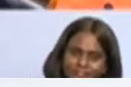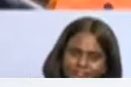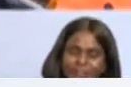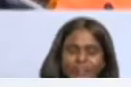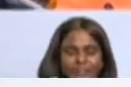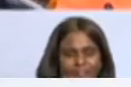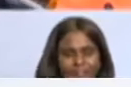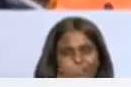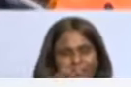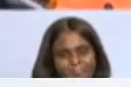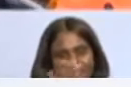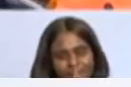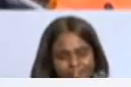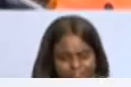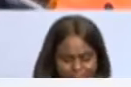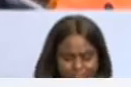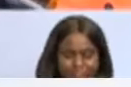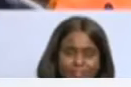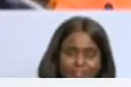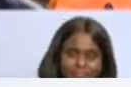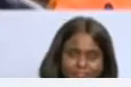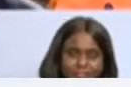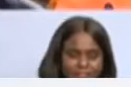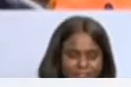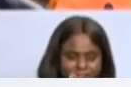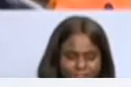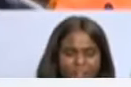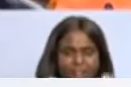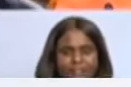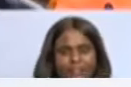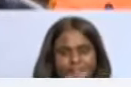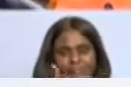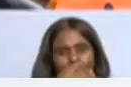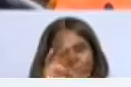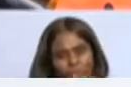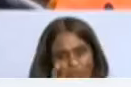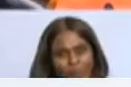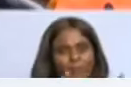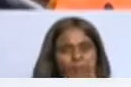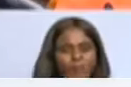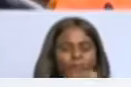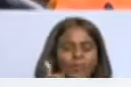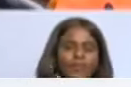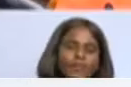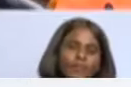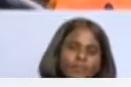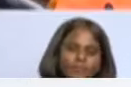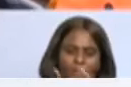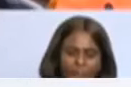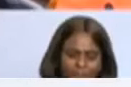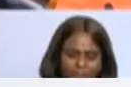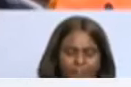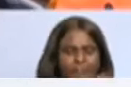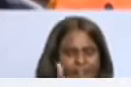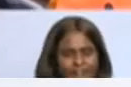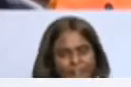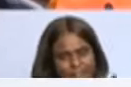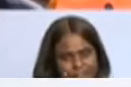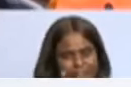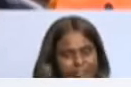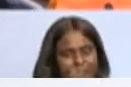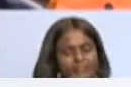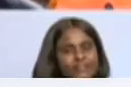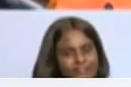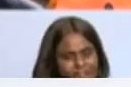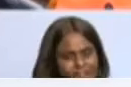the mayors, council chairpersons, in addition to councillors, elected officials, all of us, we are also calling upon